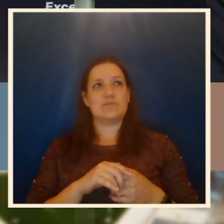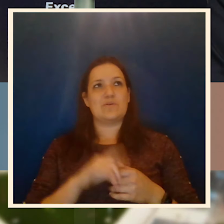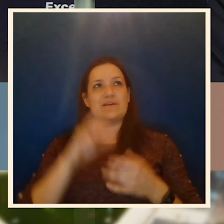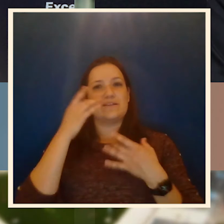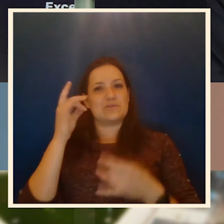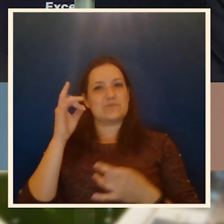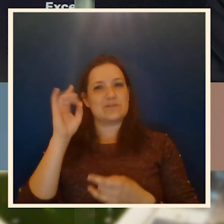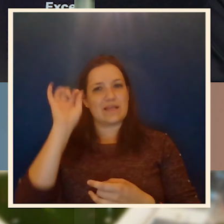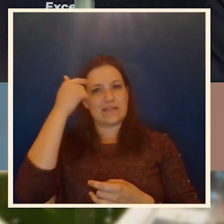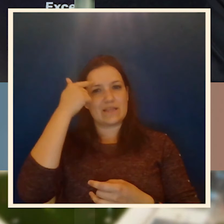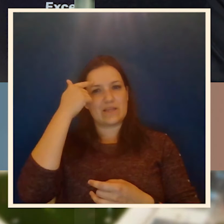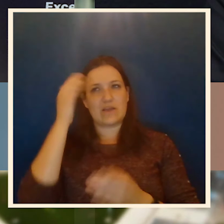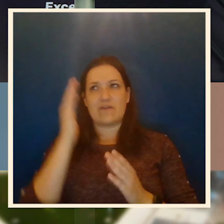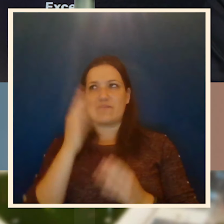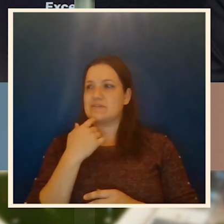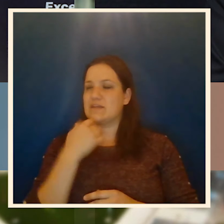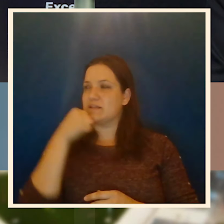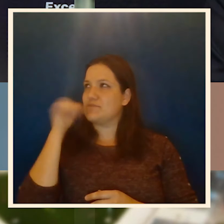also declining.